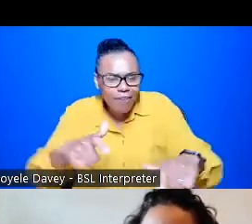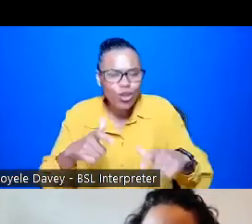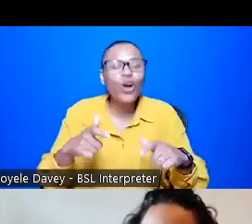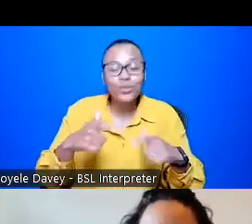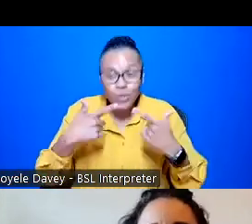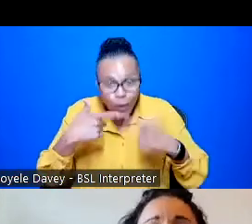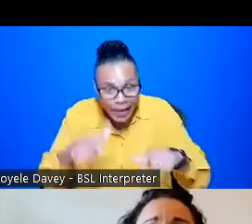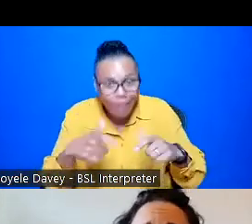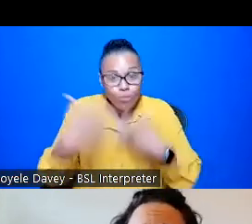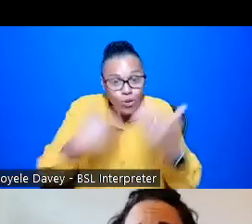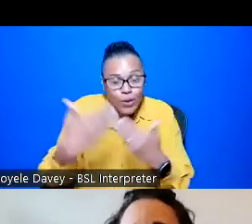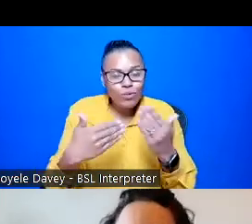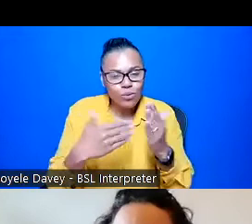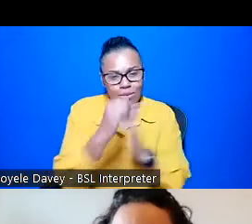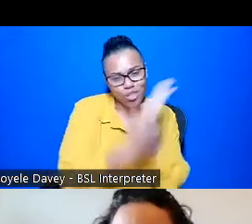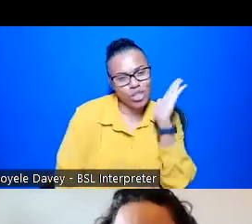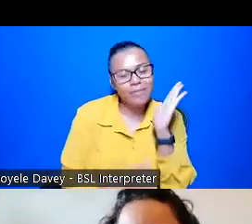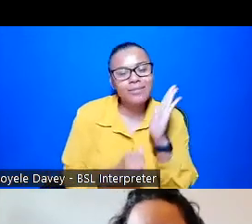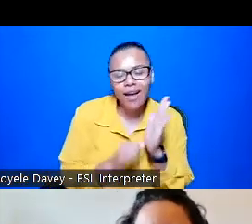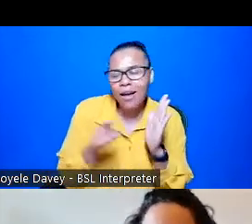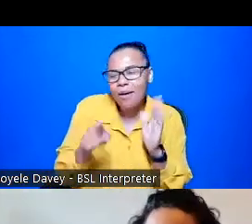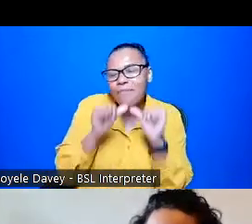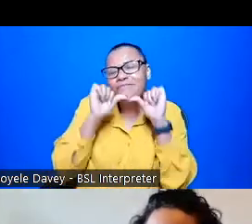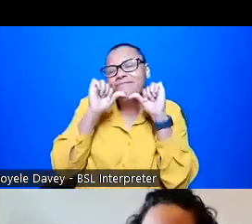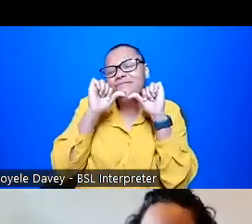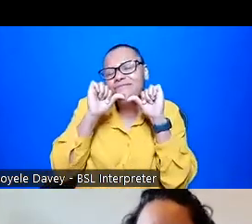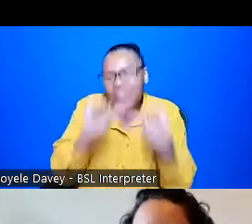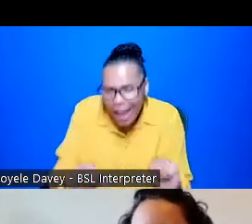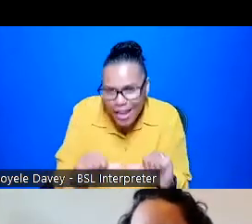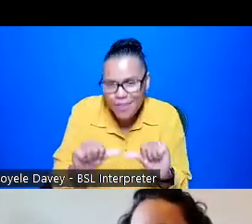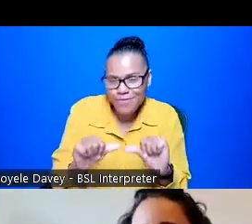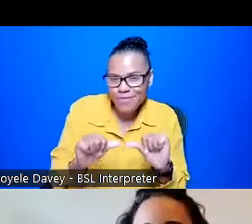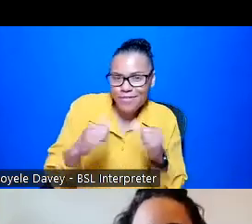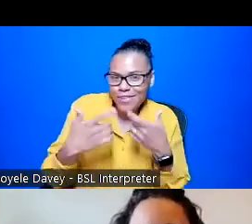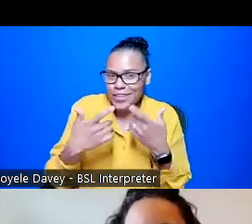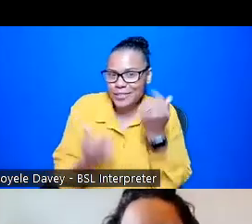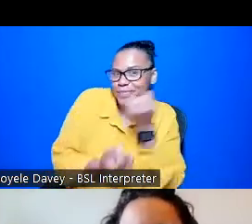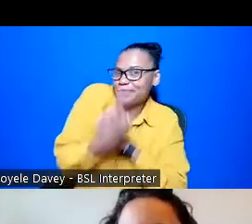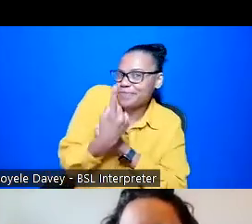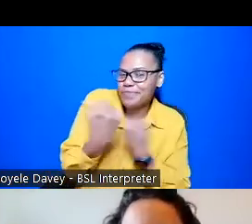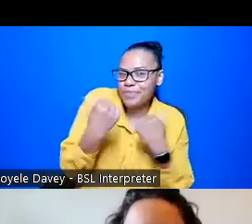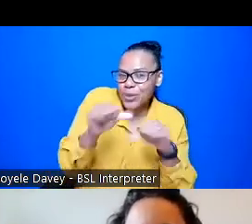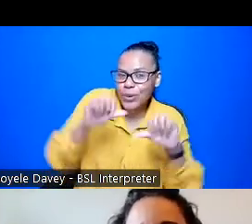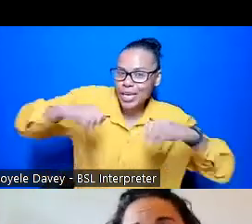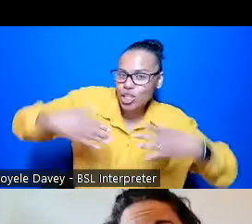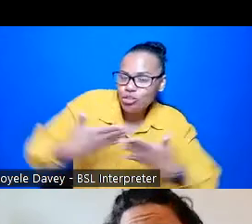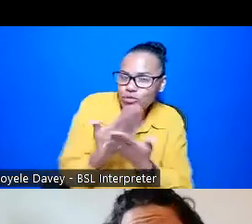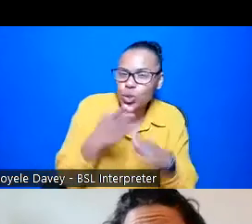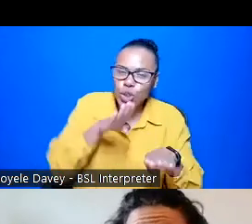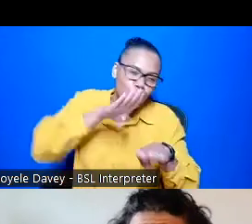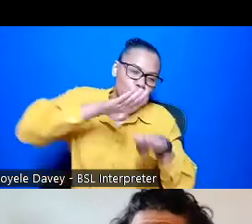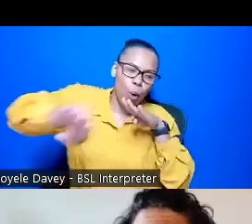our agenda. And this is one of my favourite parts, actually. As a host, I get to introduce sporting royalty. And as a